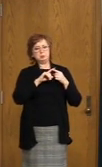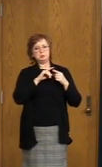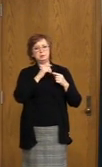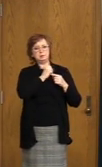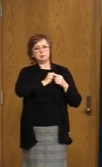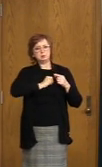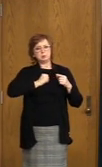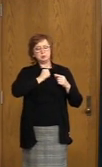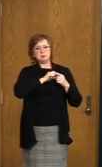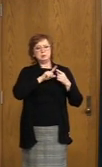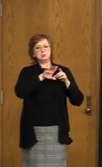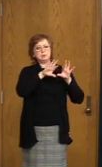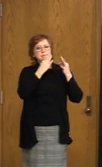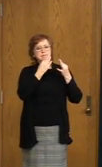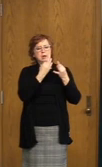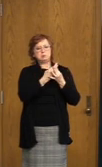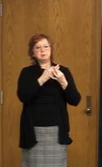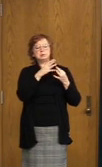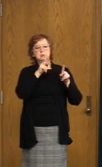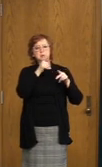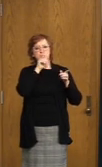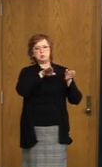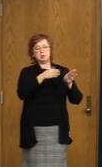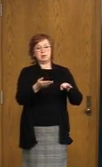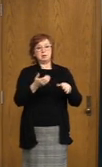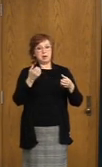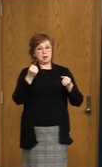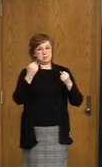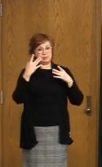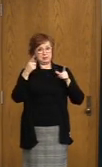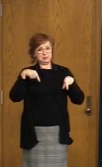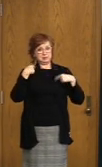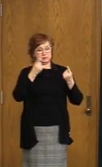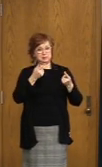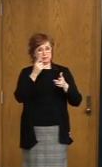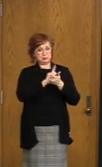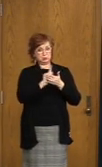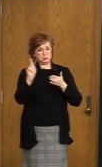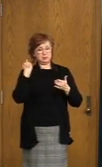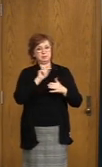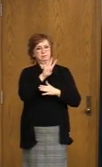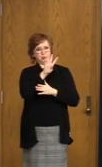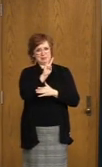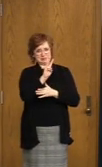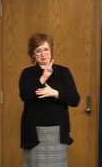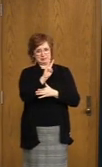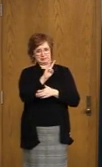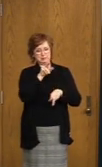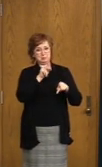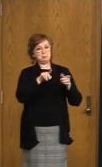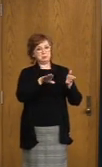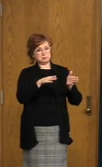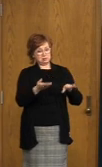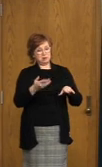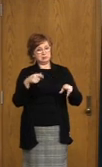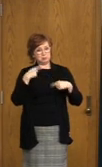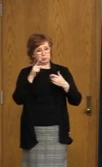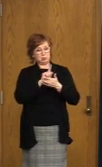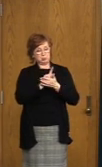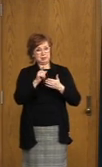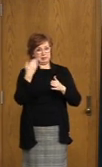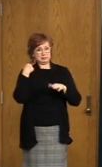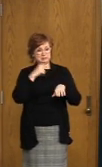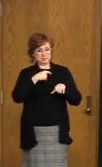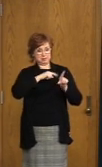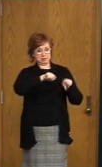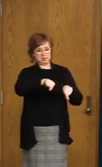time we spoke. Unfortunately, we have lost 46 additional friends, family members in Saskatchewan, and